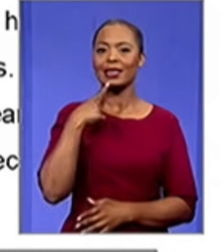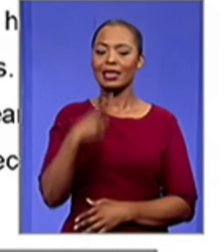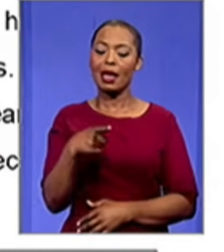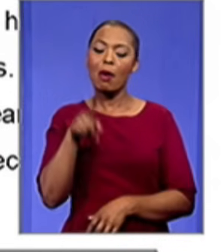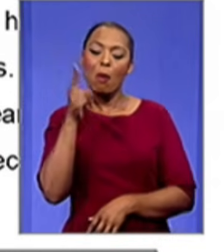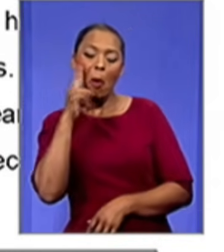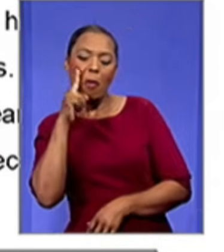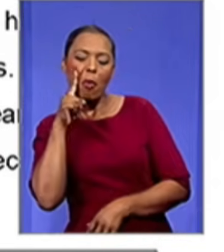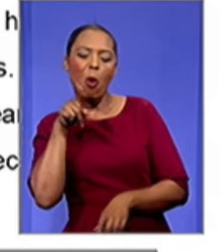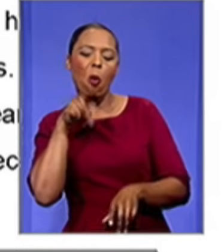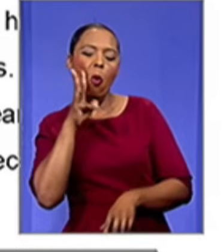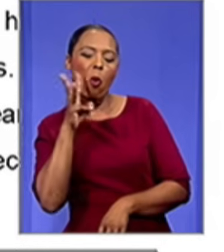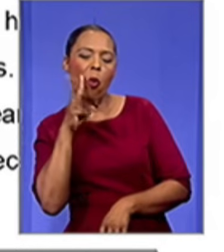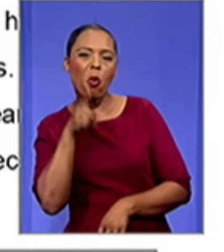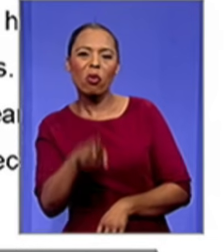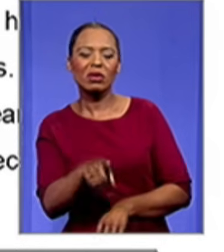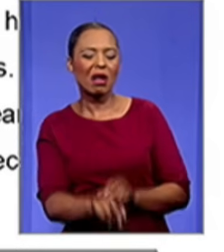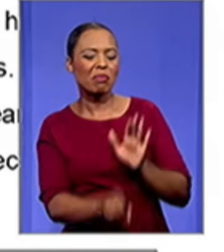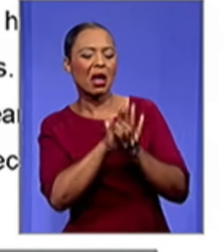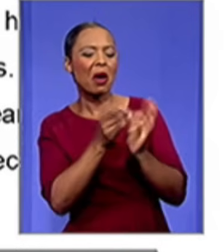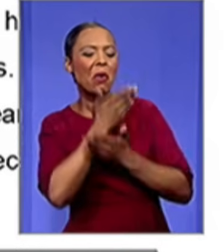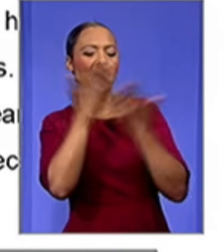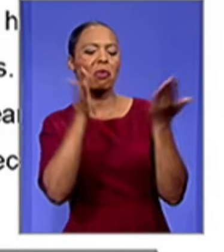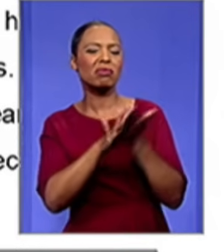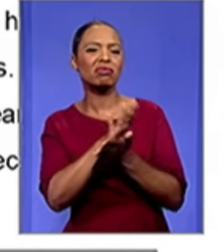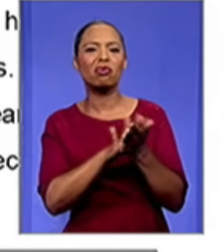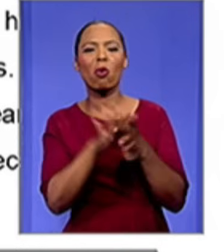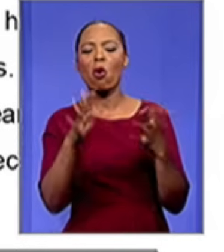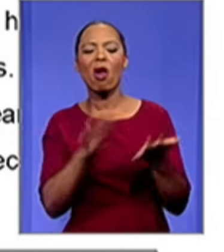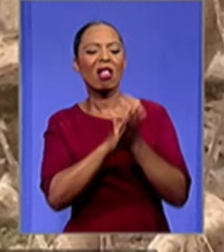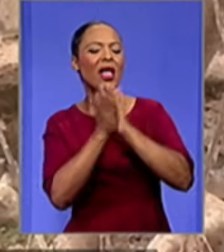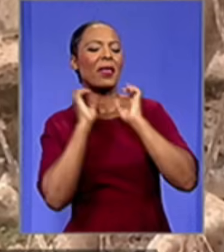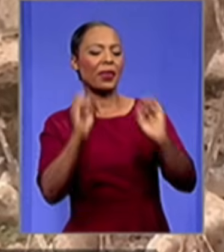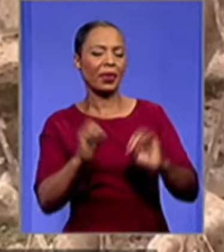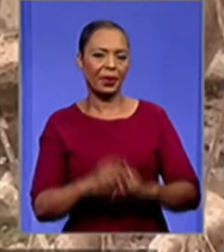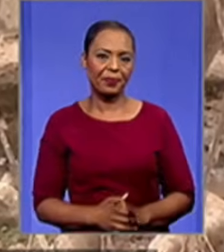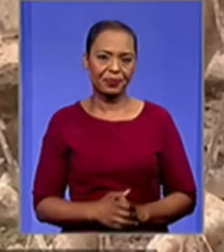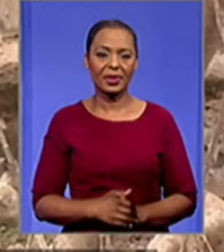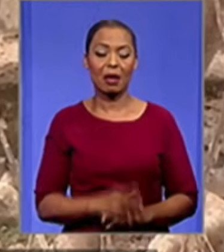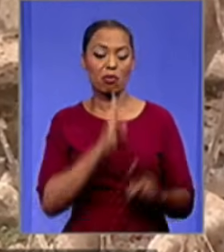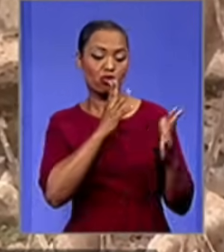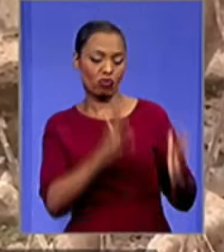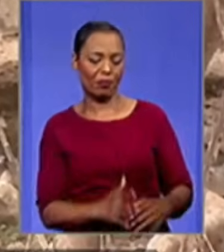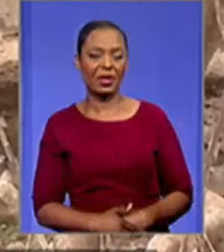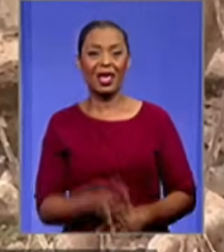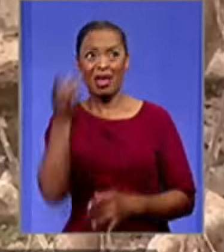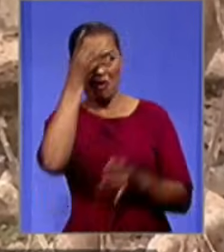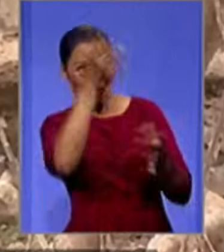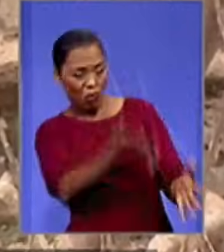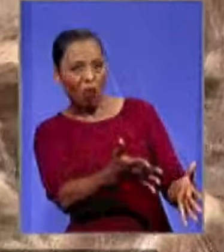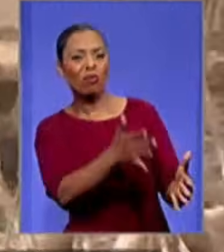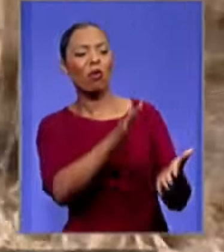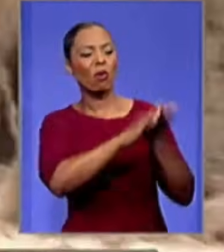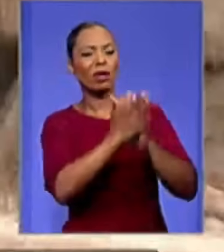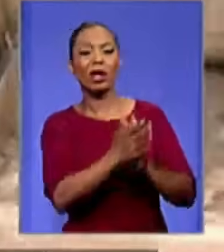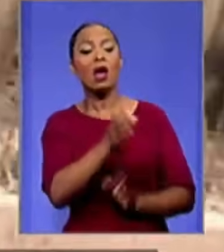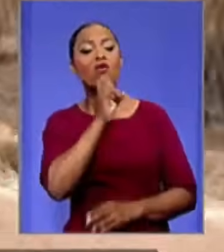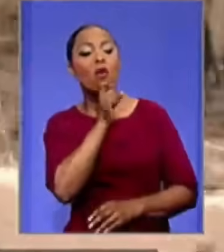metsi di sa fitlhelela kgotlhelesego epe. Ebile baagi ba ne ba laelwa go se dirise metsi a